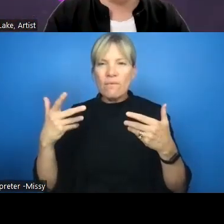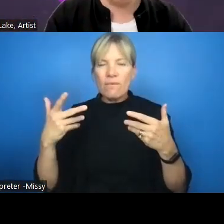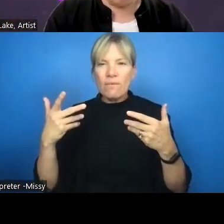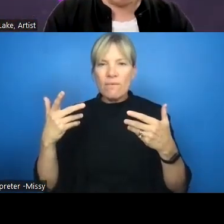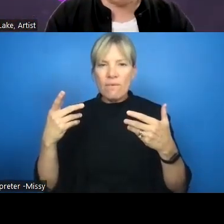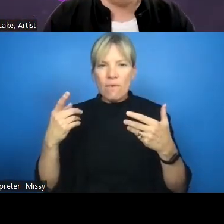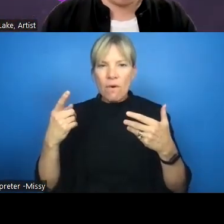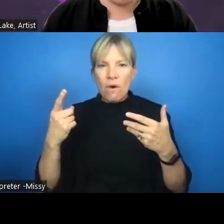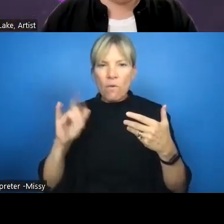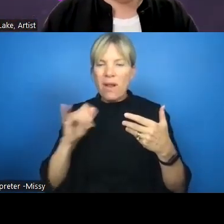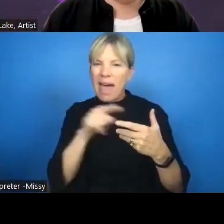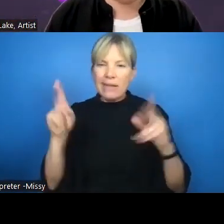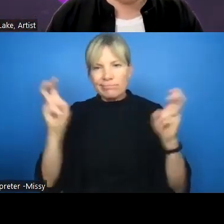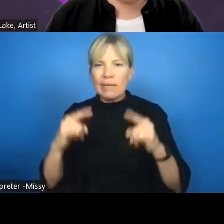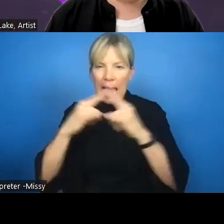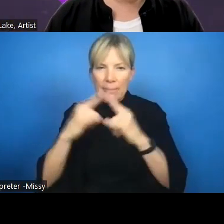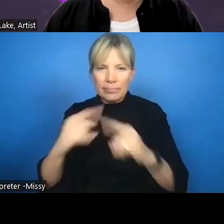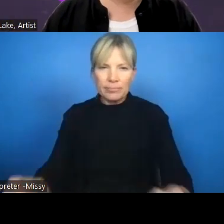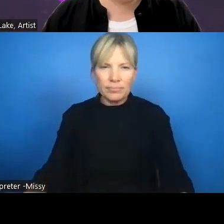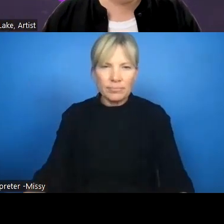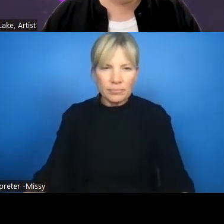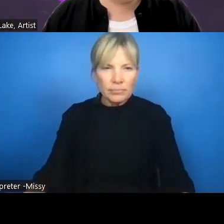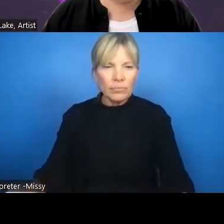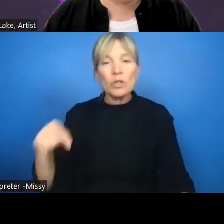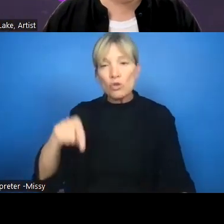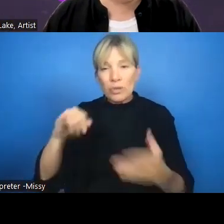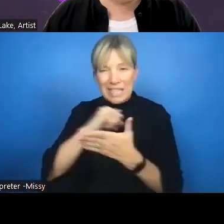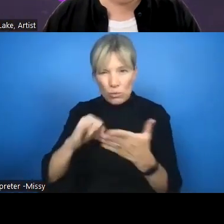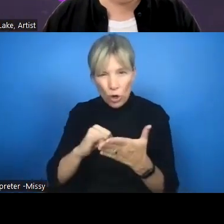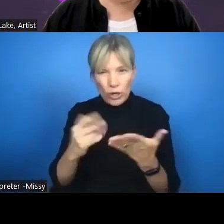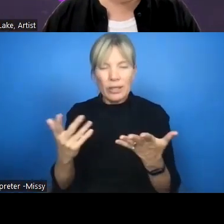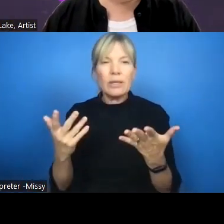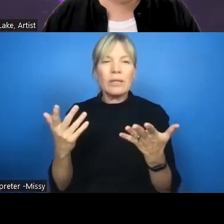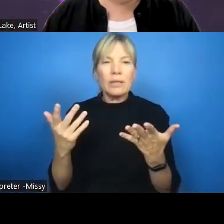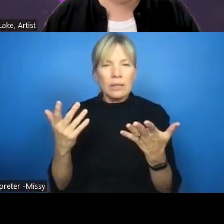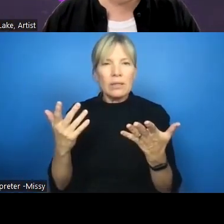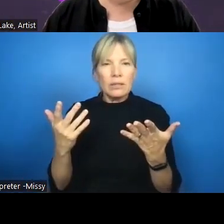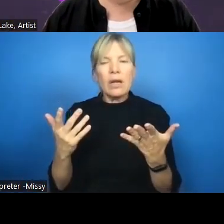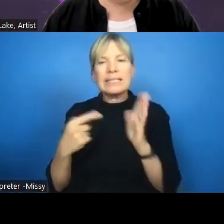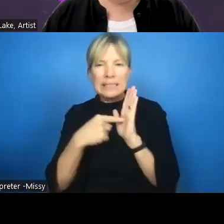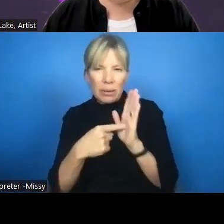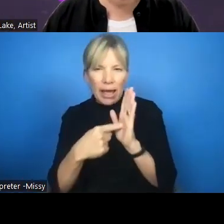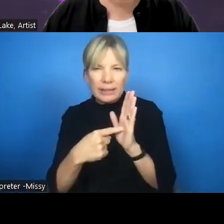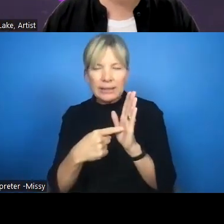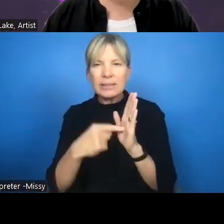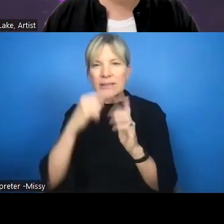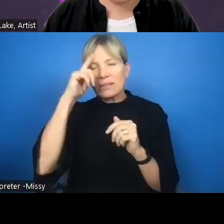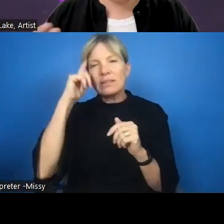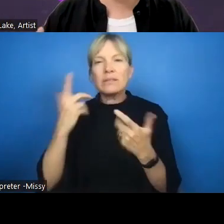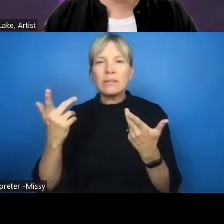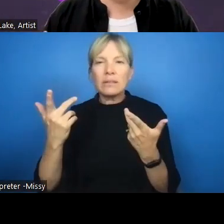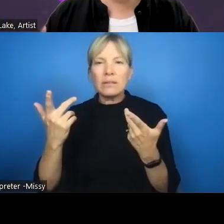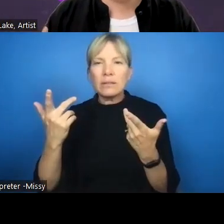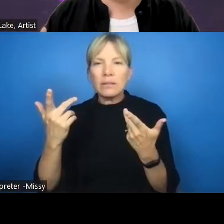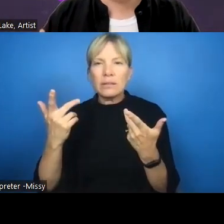tank. So this work is also symbolizing the